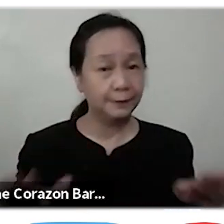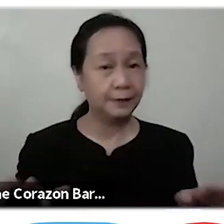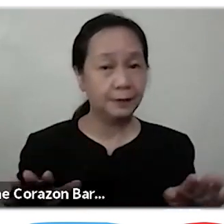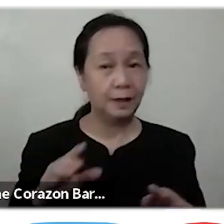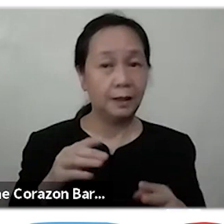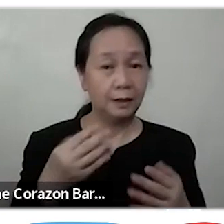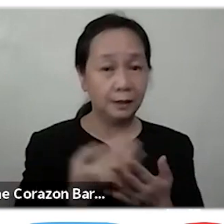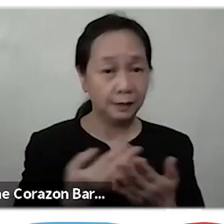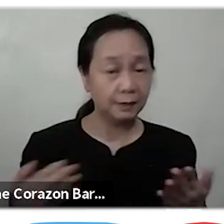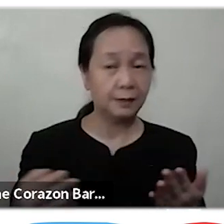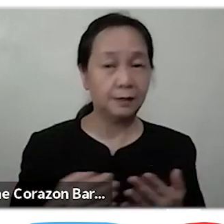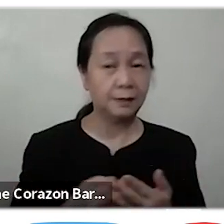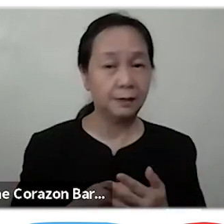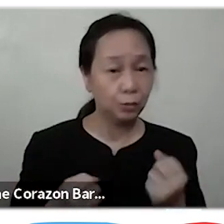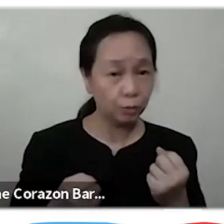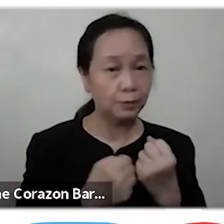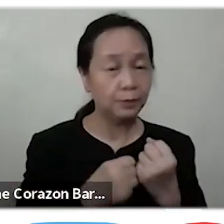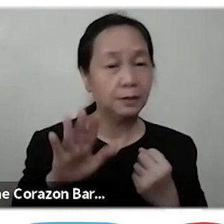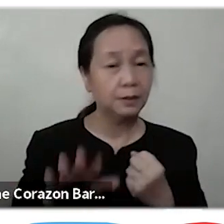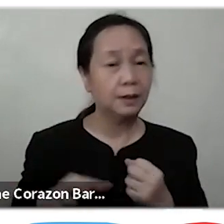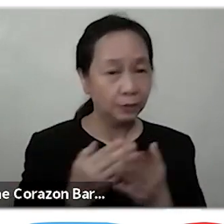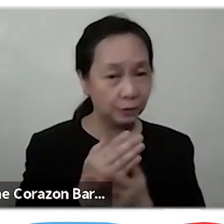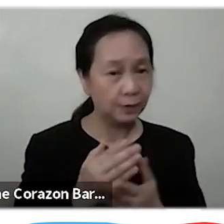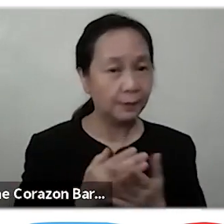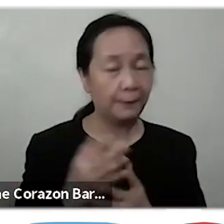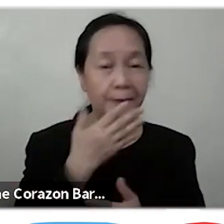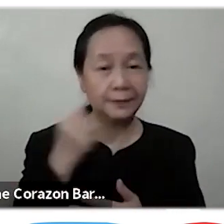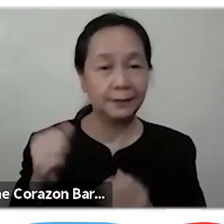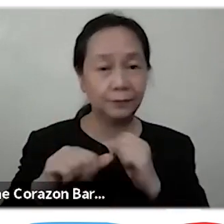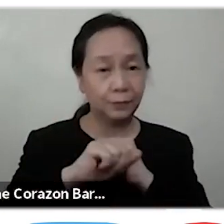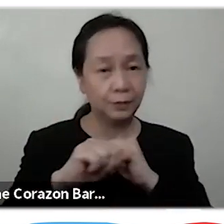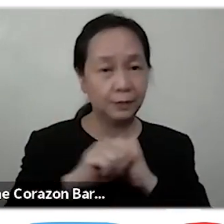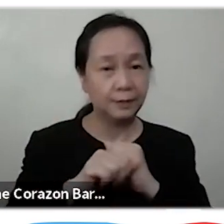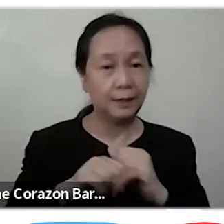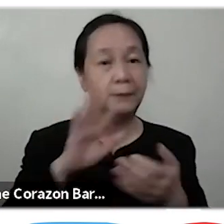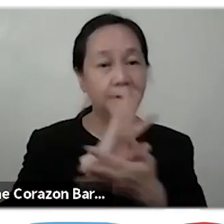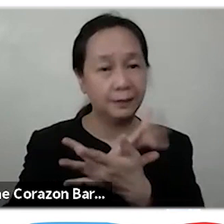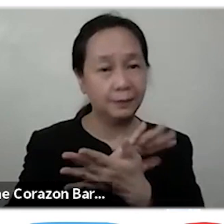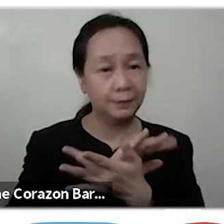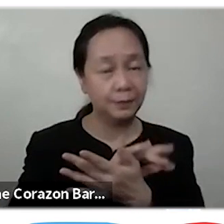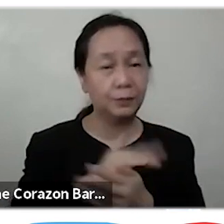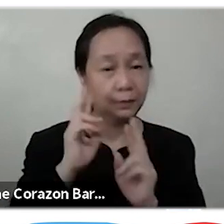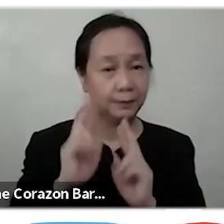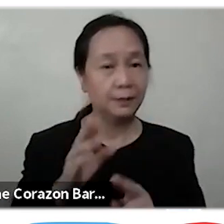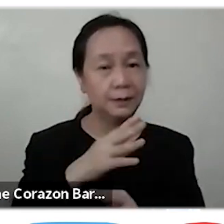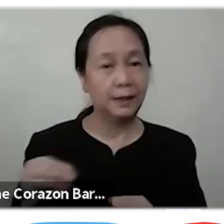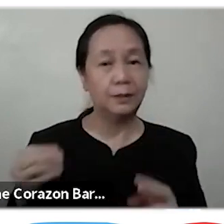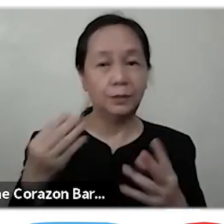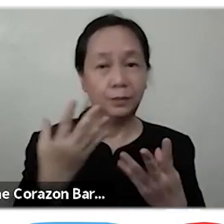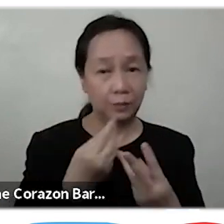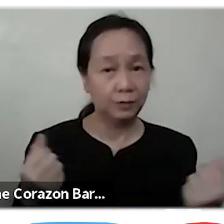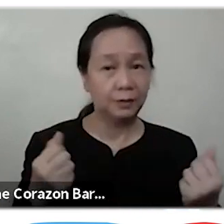support them in engaging in child rights, best advocacy around pandemic response and recovery. And we also want